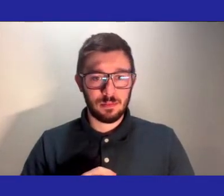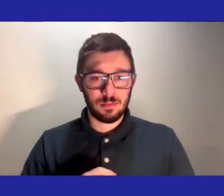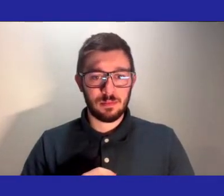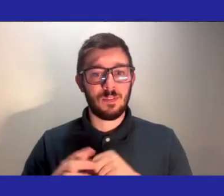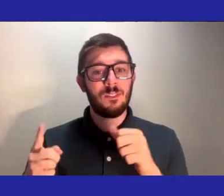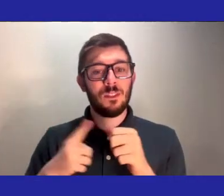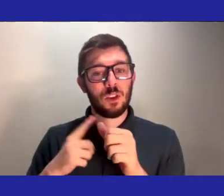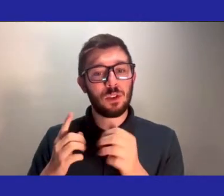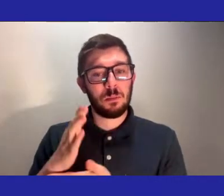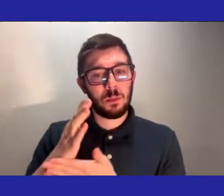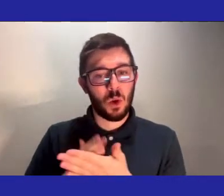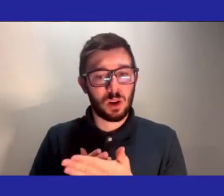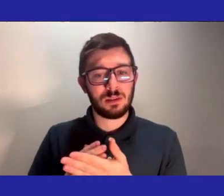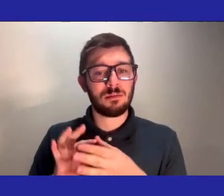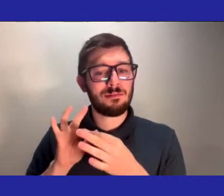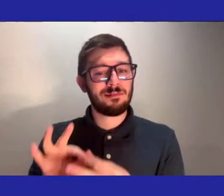membership.